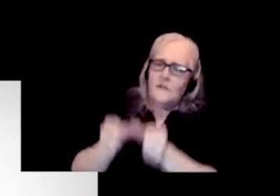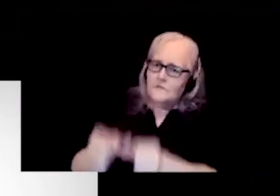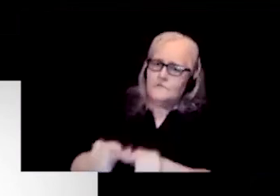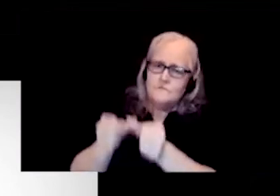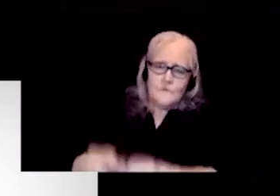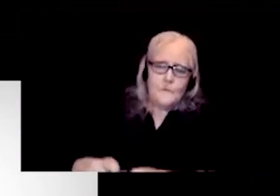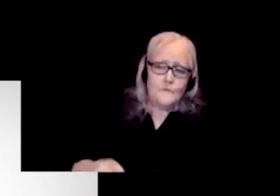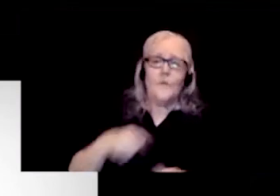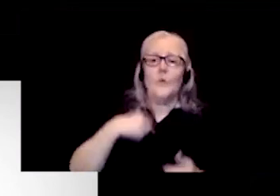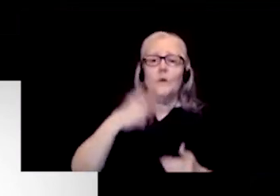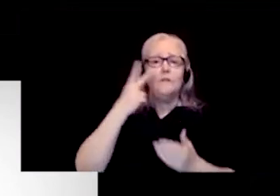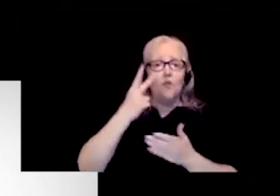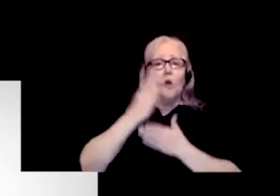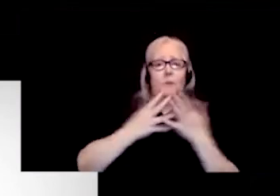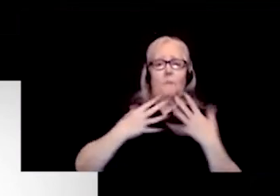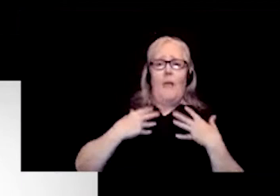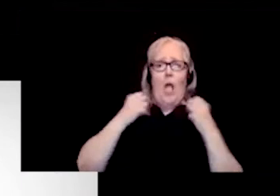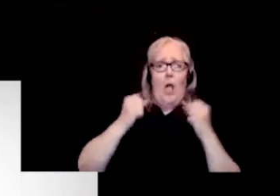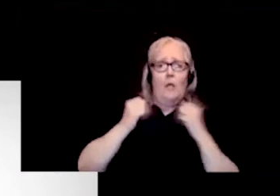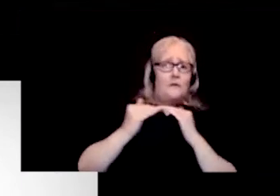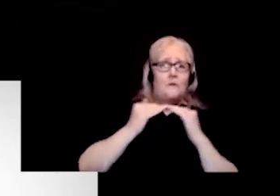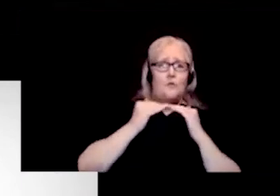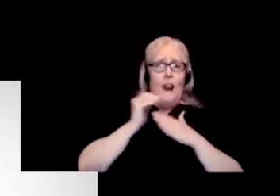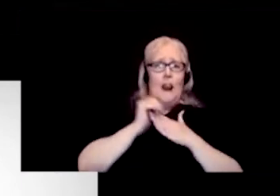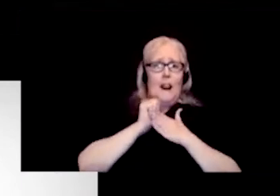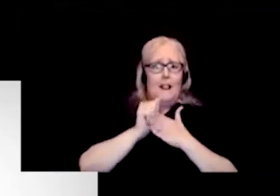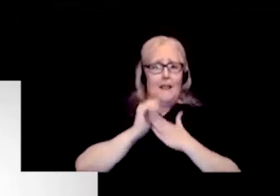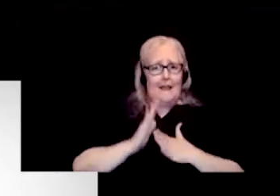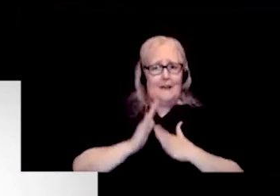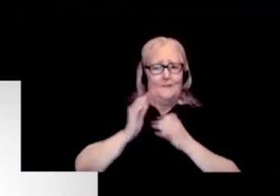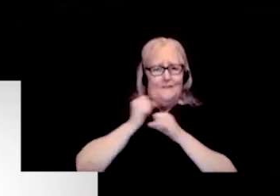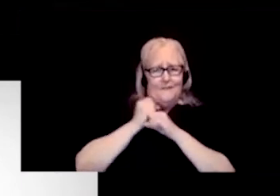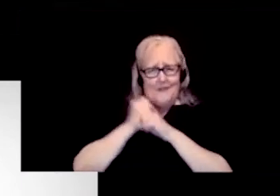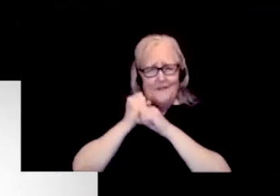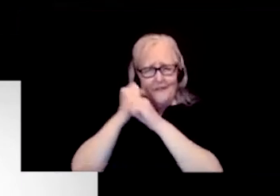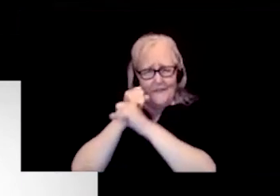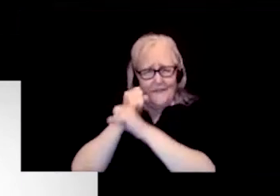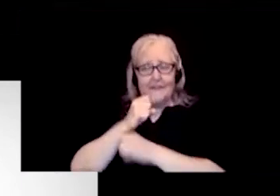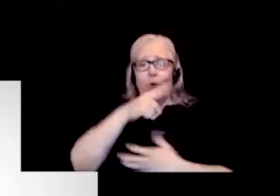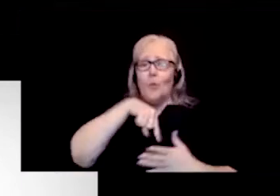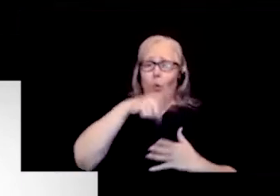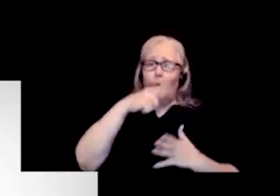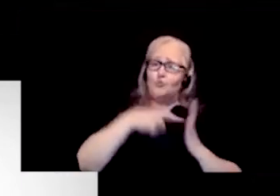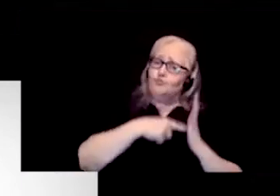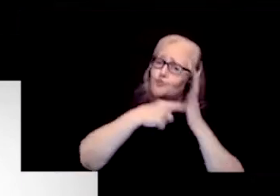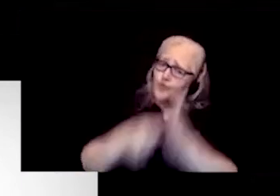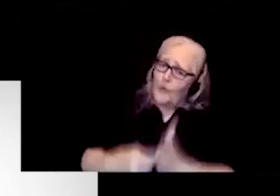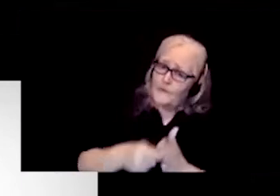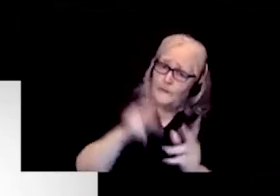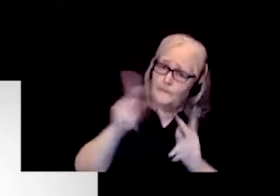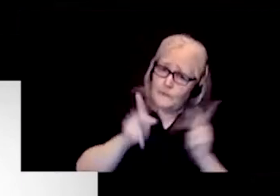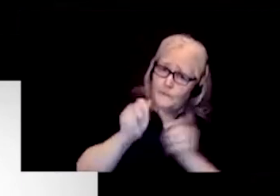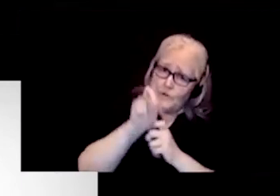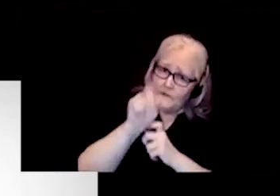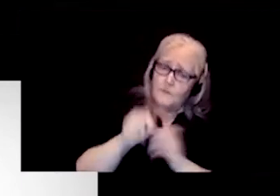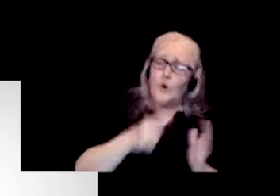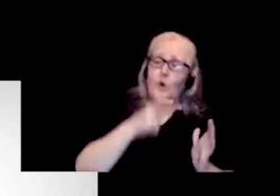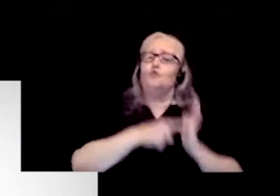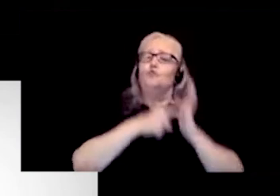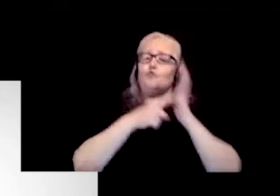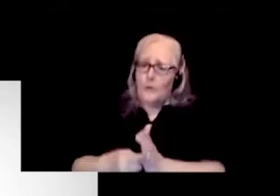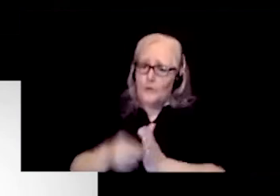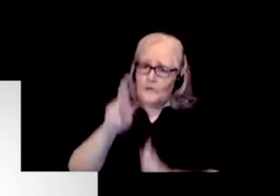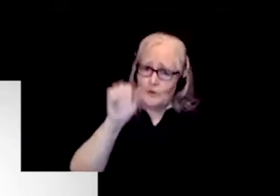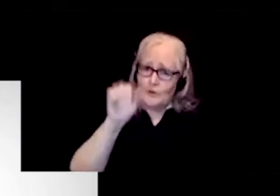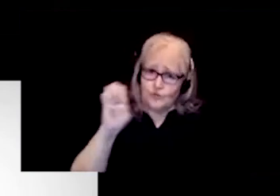equity leaders, the leaders representing people with disabilities, representing racial and ethnic minorities,